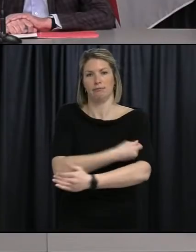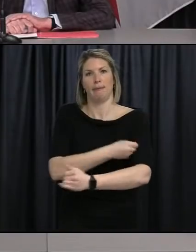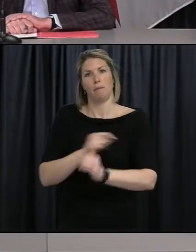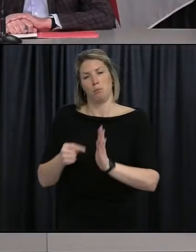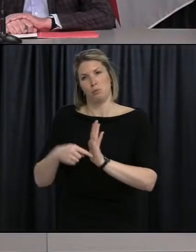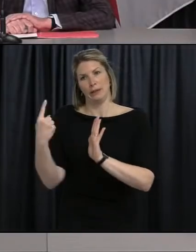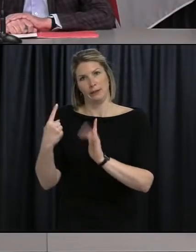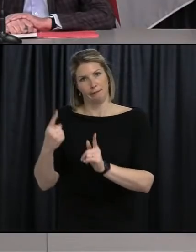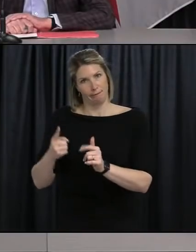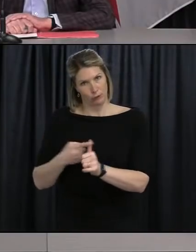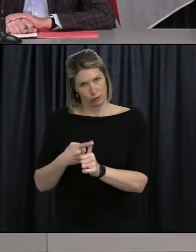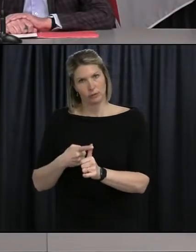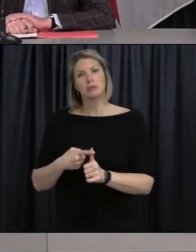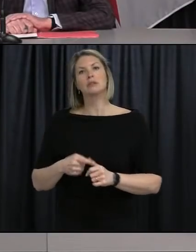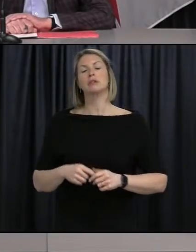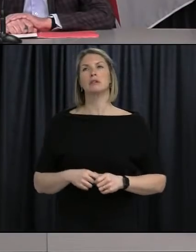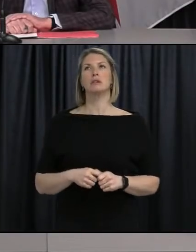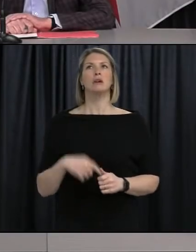Okay.